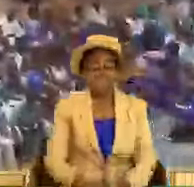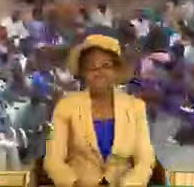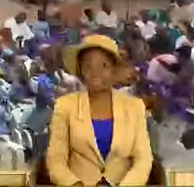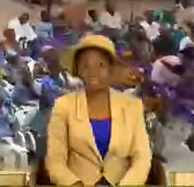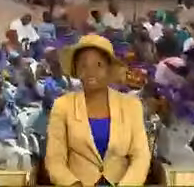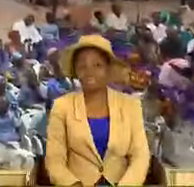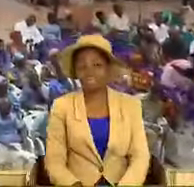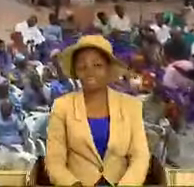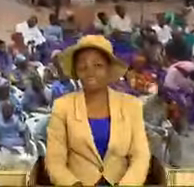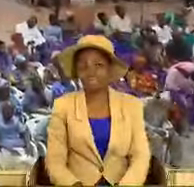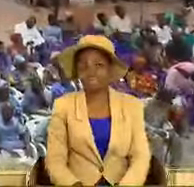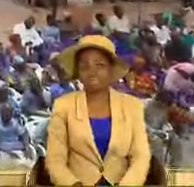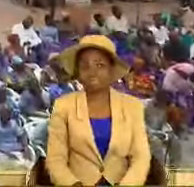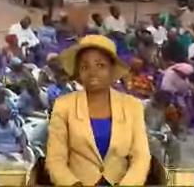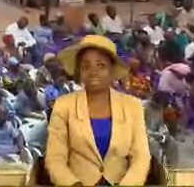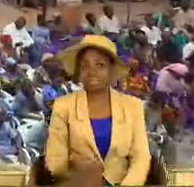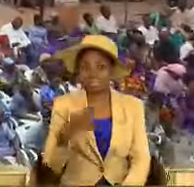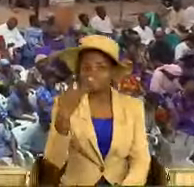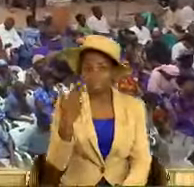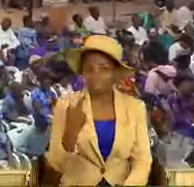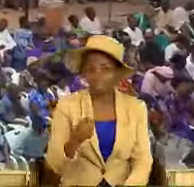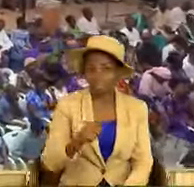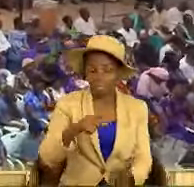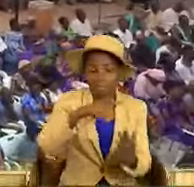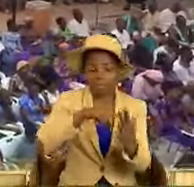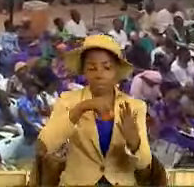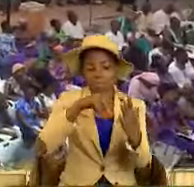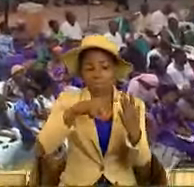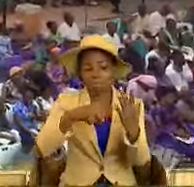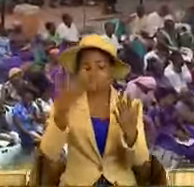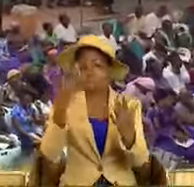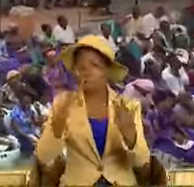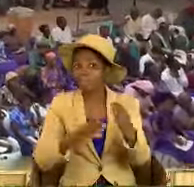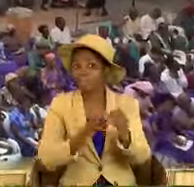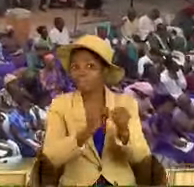worst the population of the whole town is below